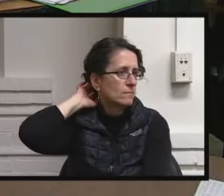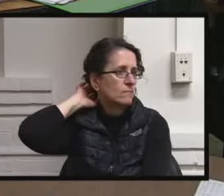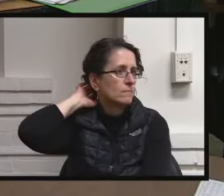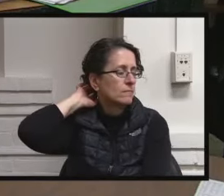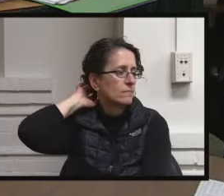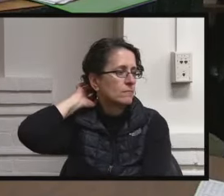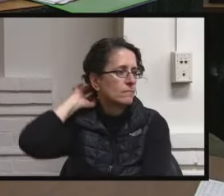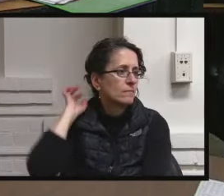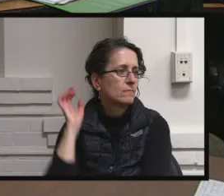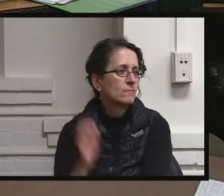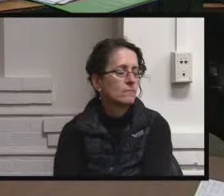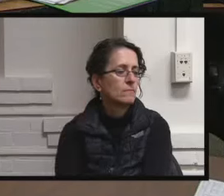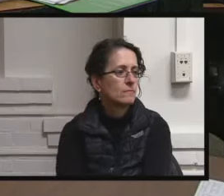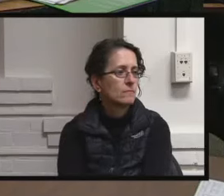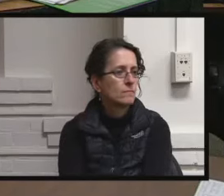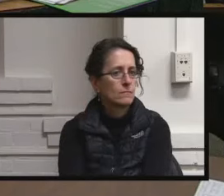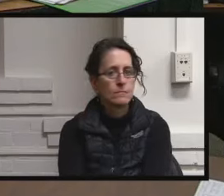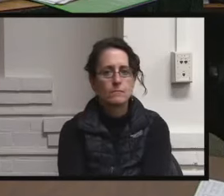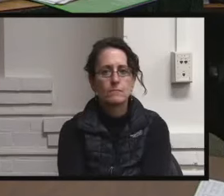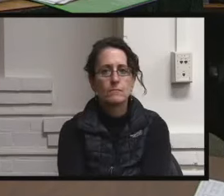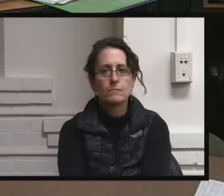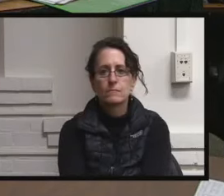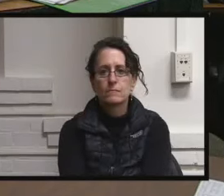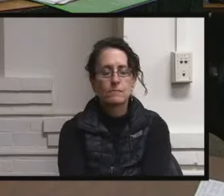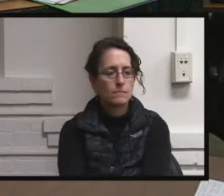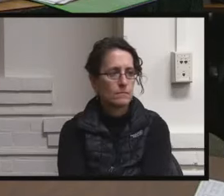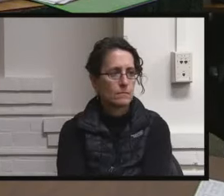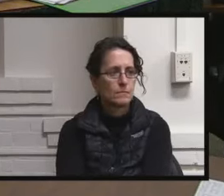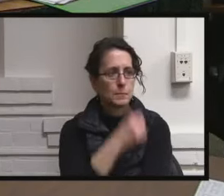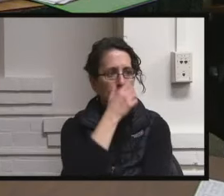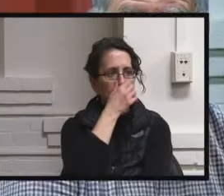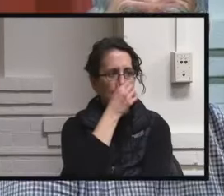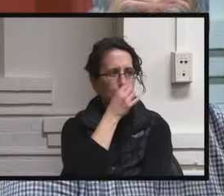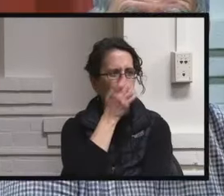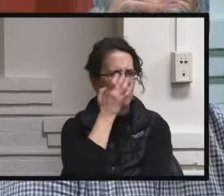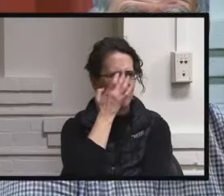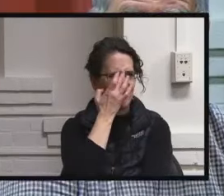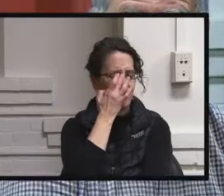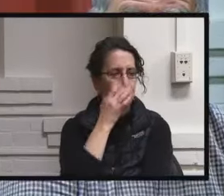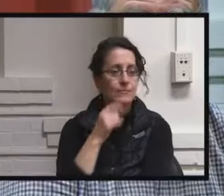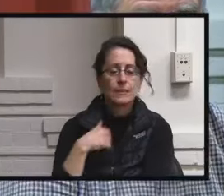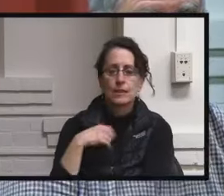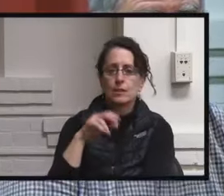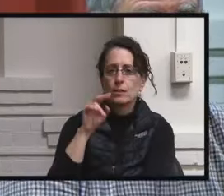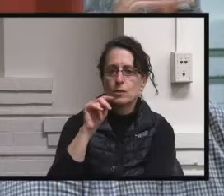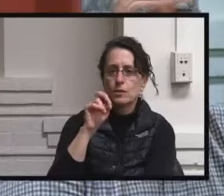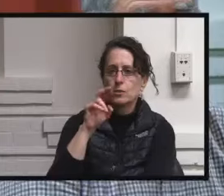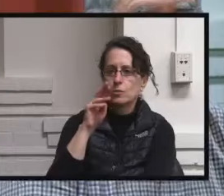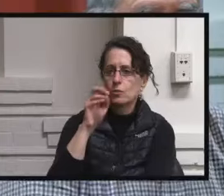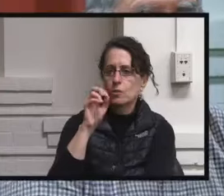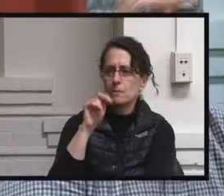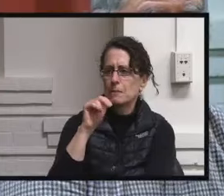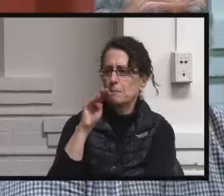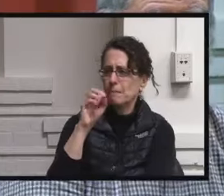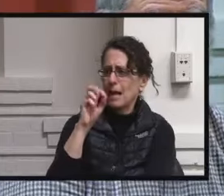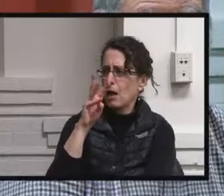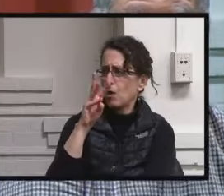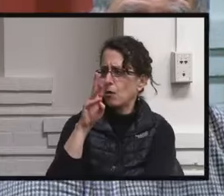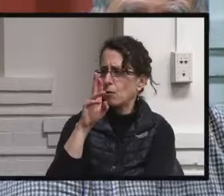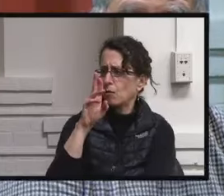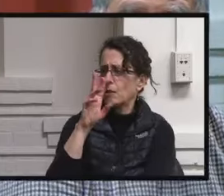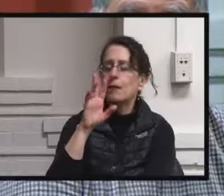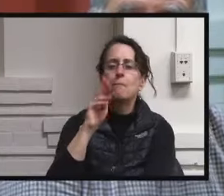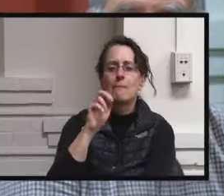or? I know. That's an old idea. I tried to leave this alone, Norman Mallory. I tried to leave it alone, but I can't